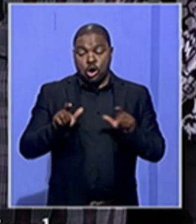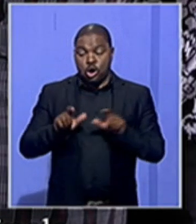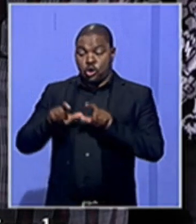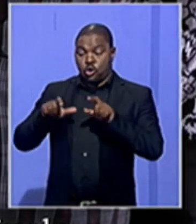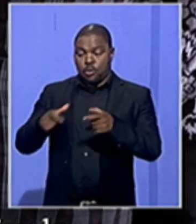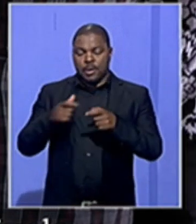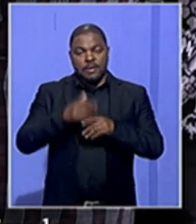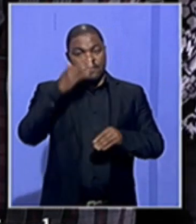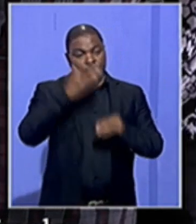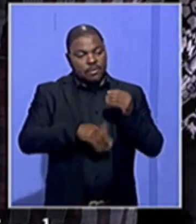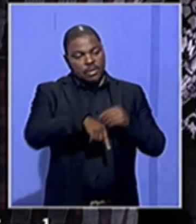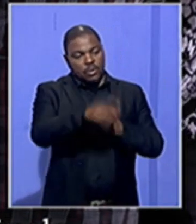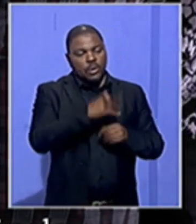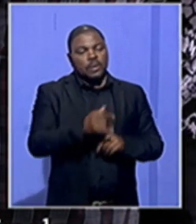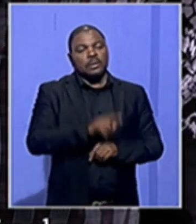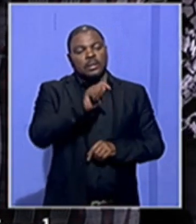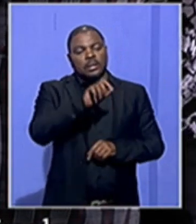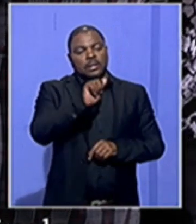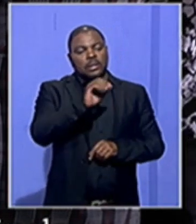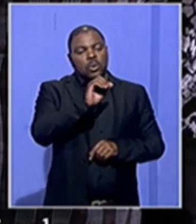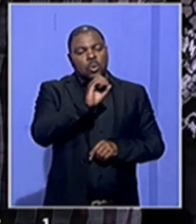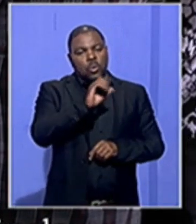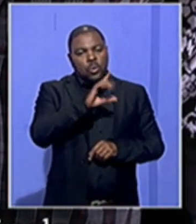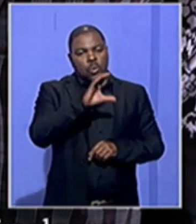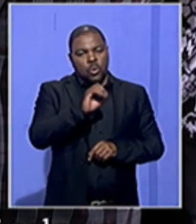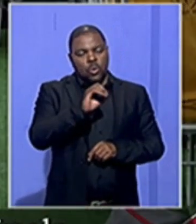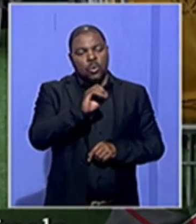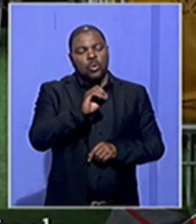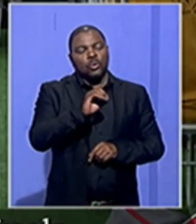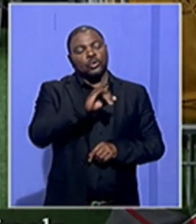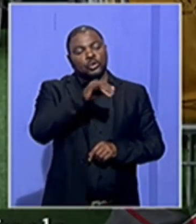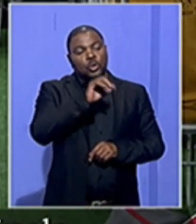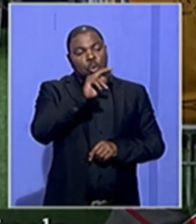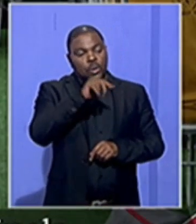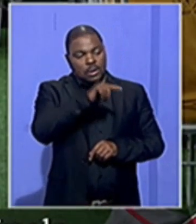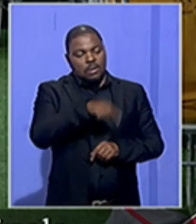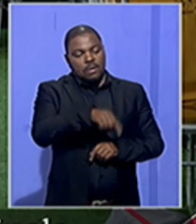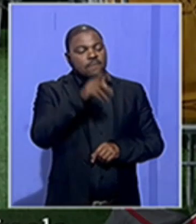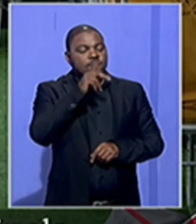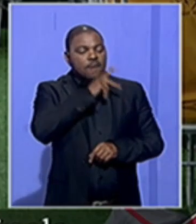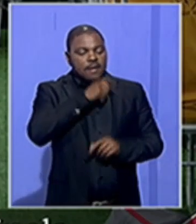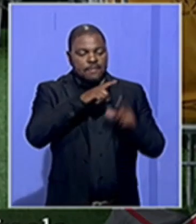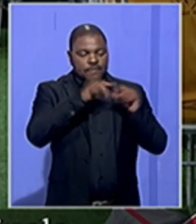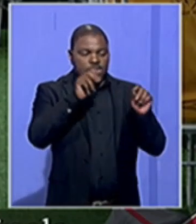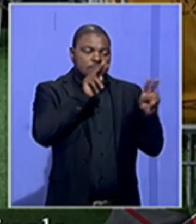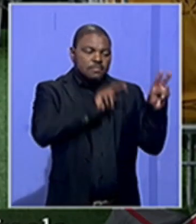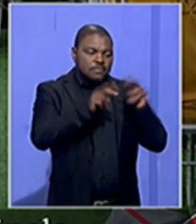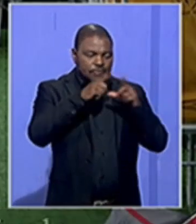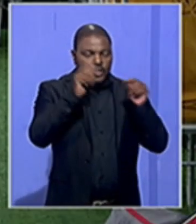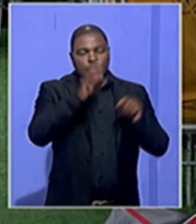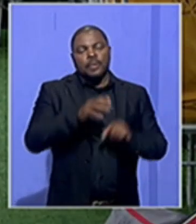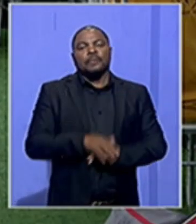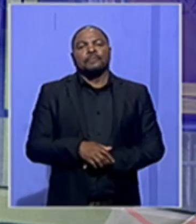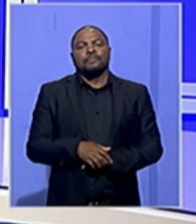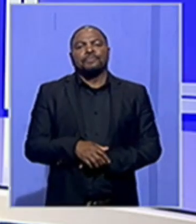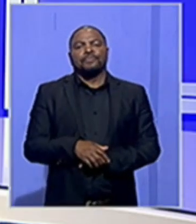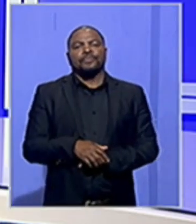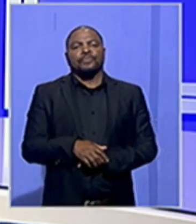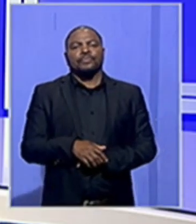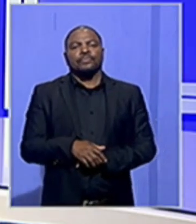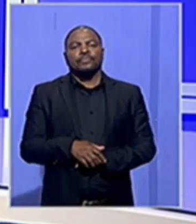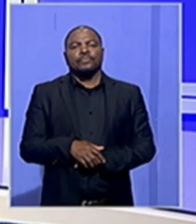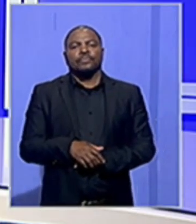setrekeng sa John Taolo ga e tsewe Northern Cape ka Labohlano. Thabiso Khadebe, Ditaba tsa SABC, Kimberley.